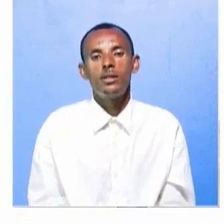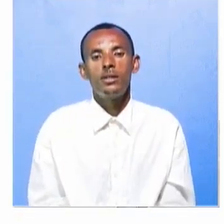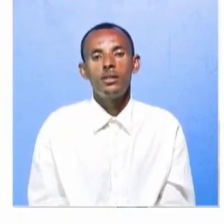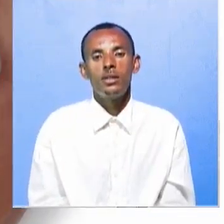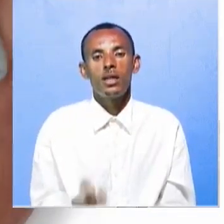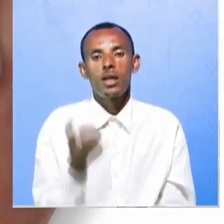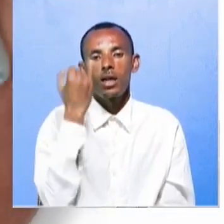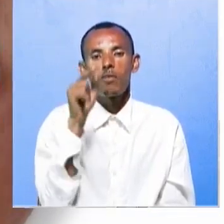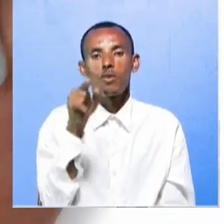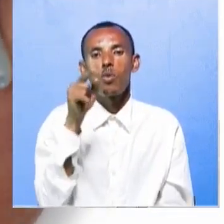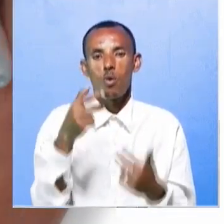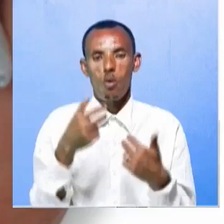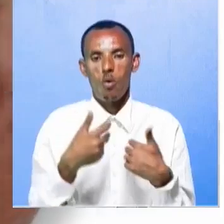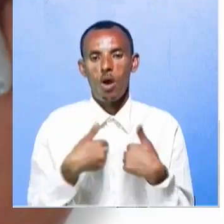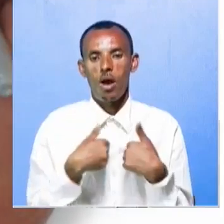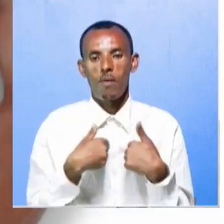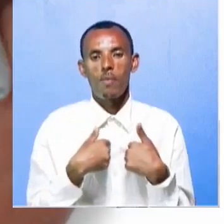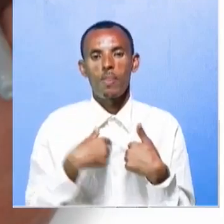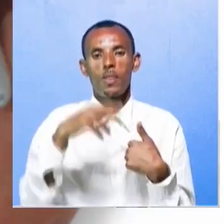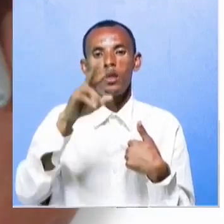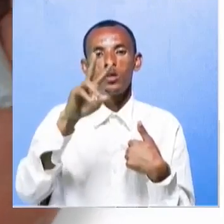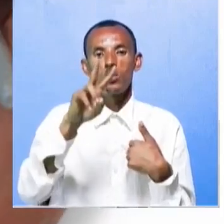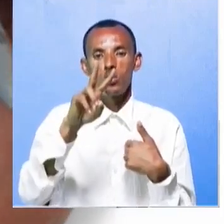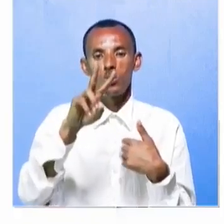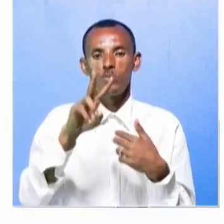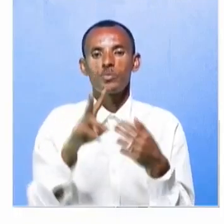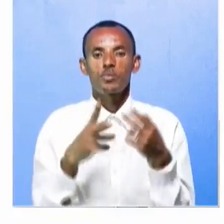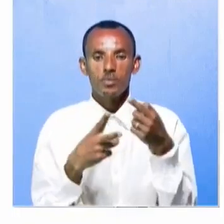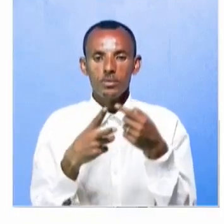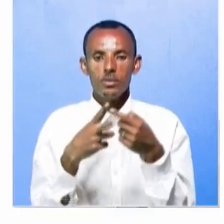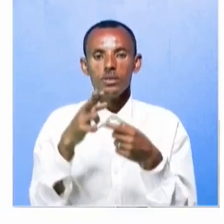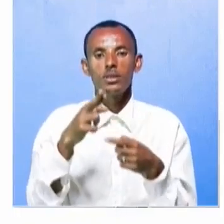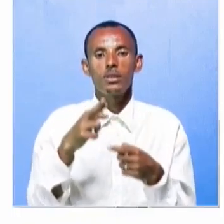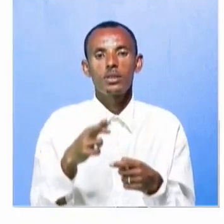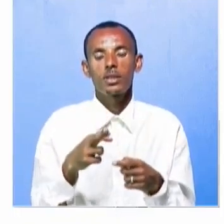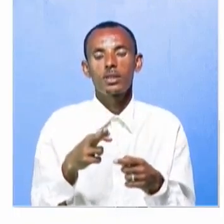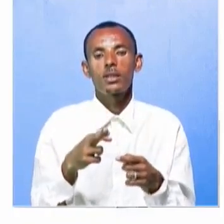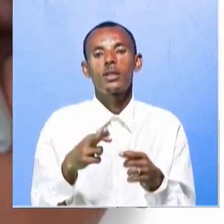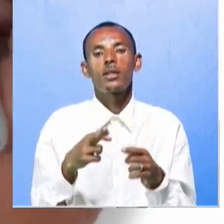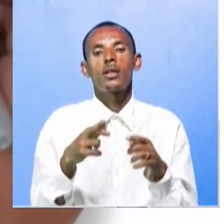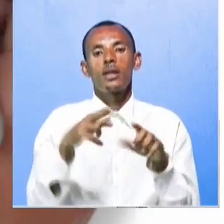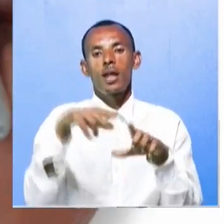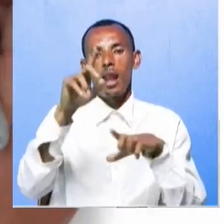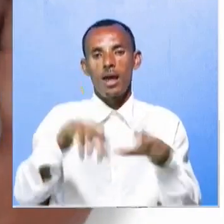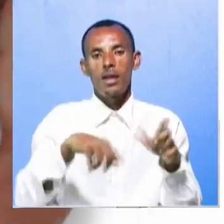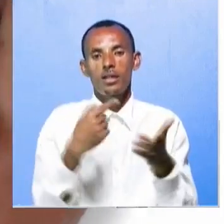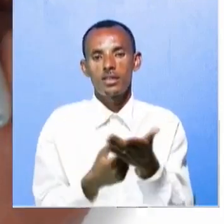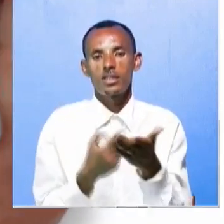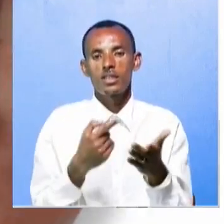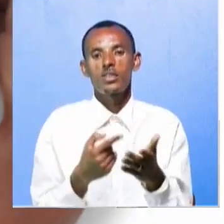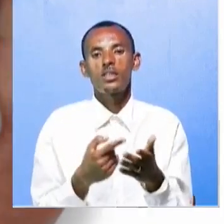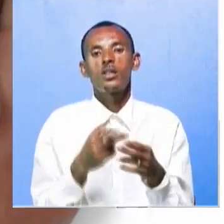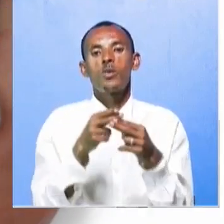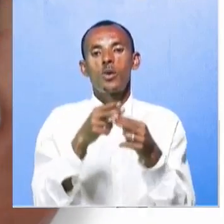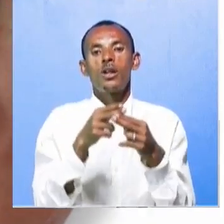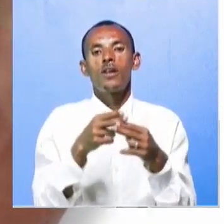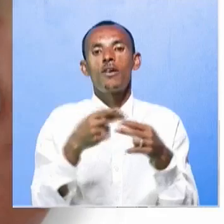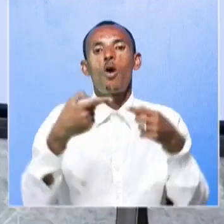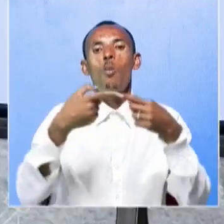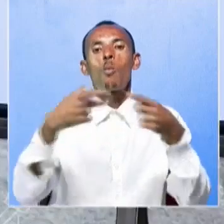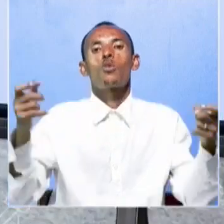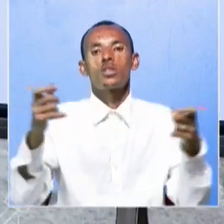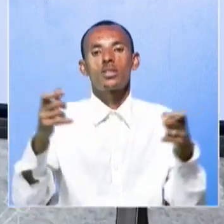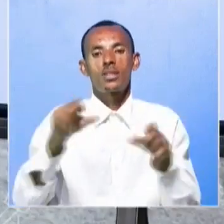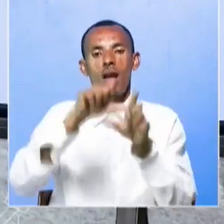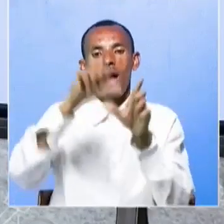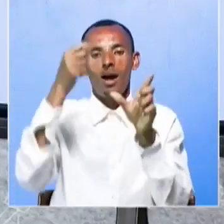if you have two intersecting lines like this, these are called vertically opposite angles, right?